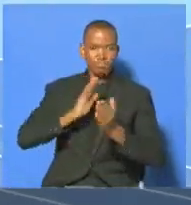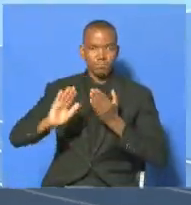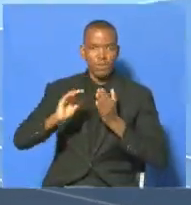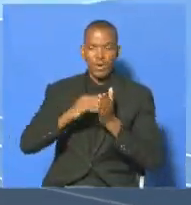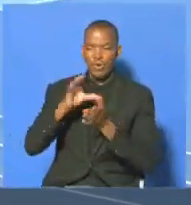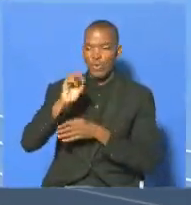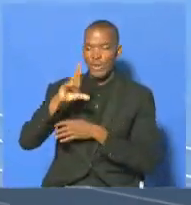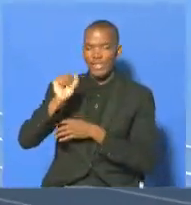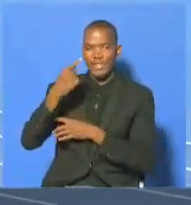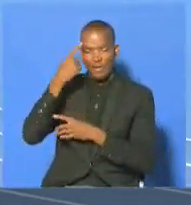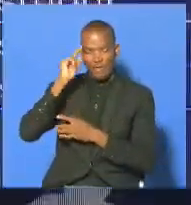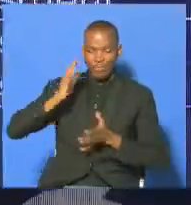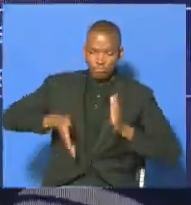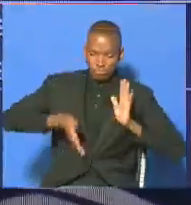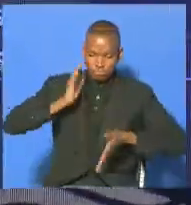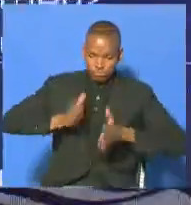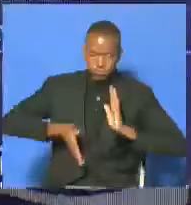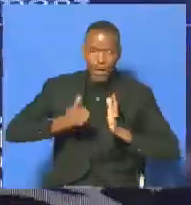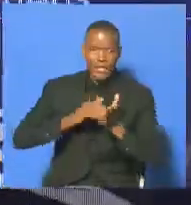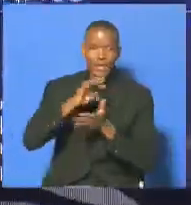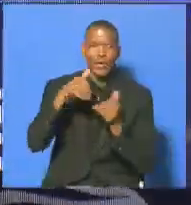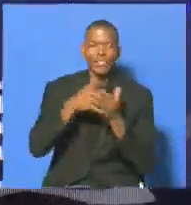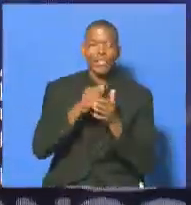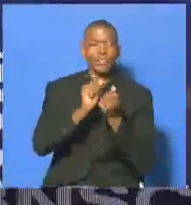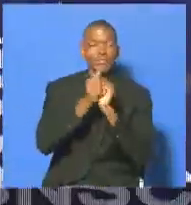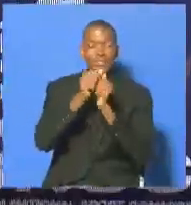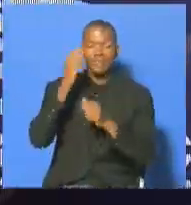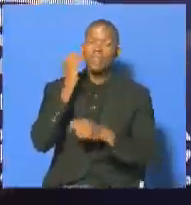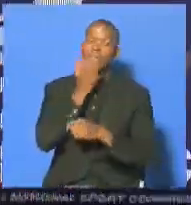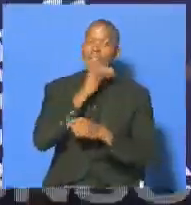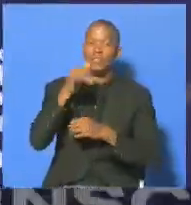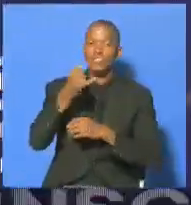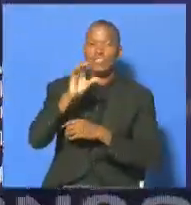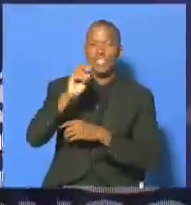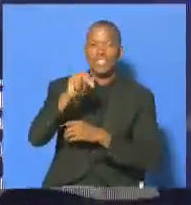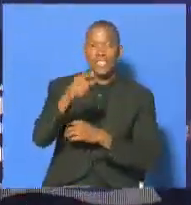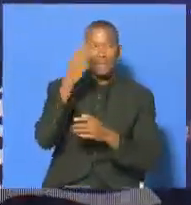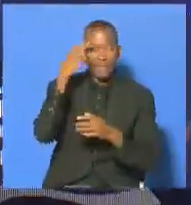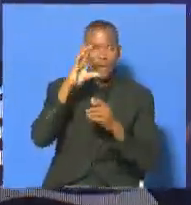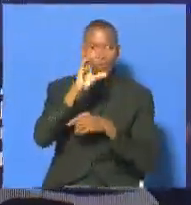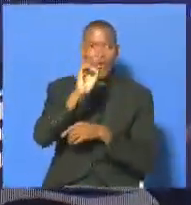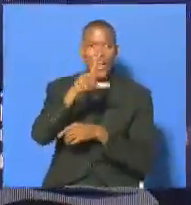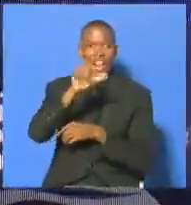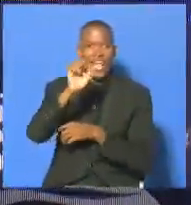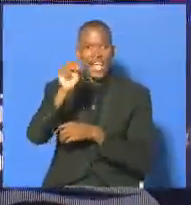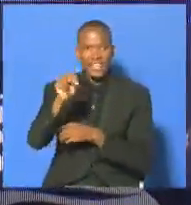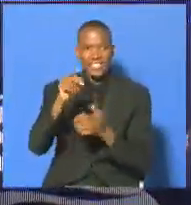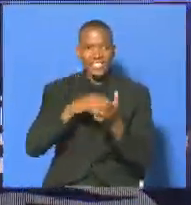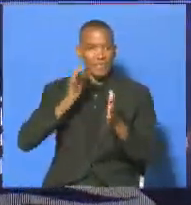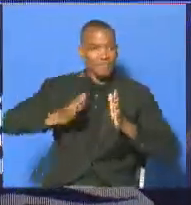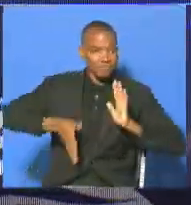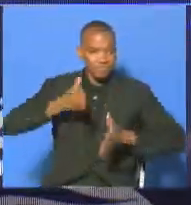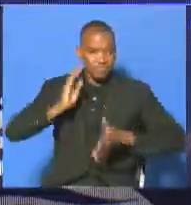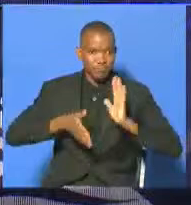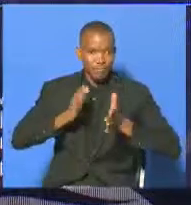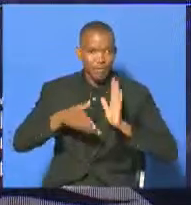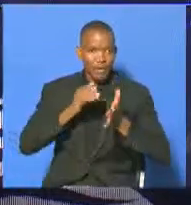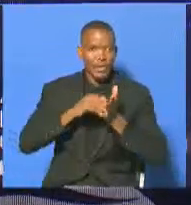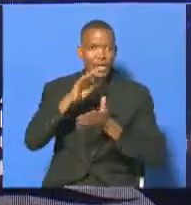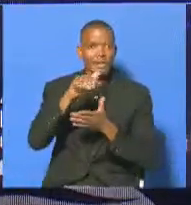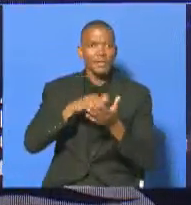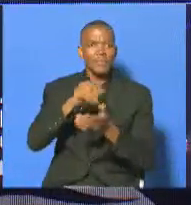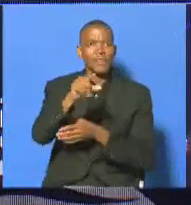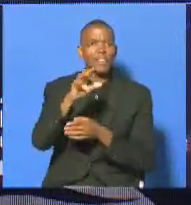Oratile Noe of Athletics. The Junior Sportsman of the Year award will see Colin Kibinatsipi of Athletics compete against